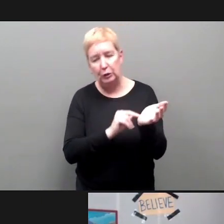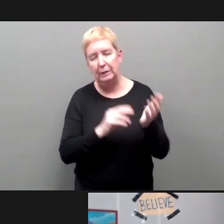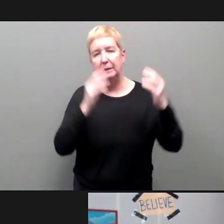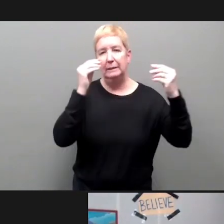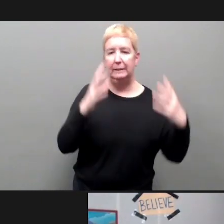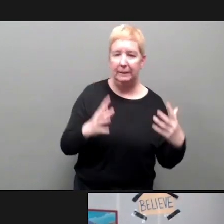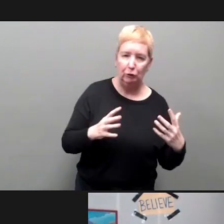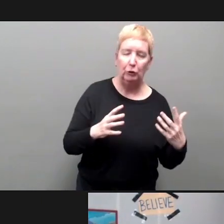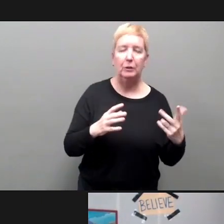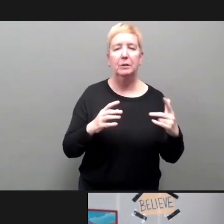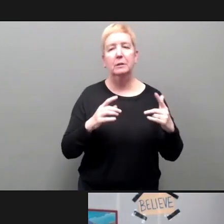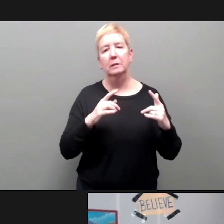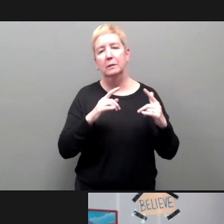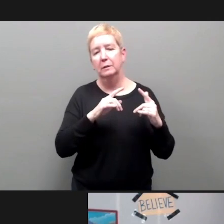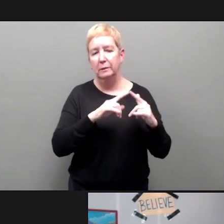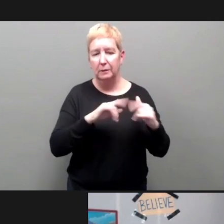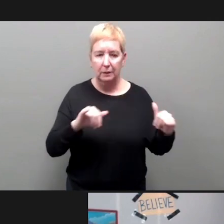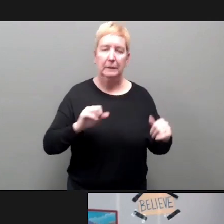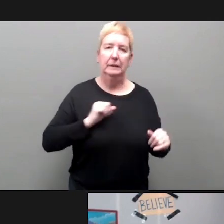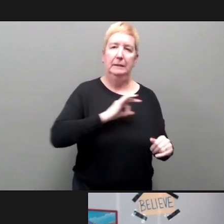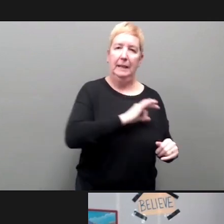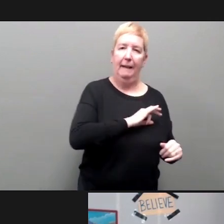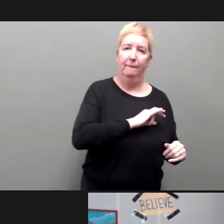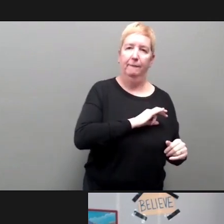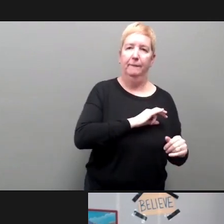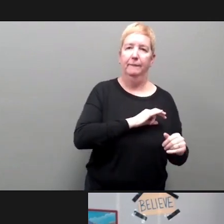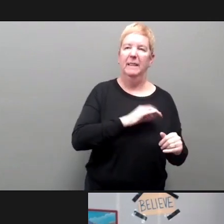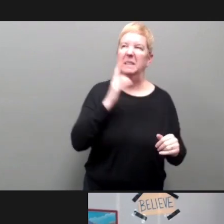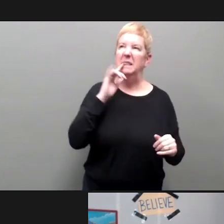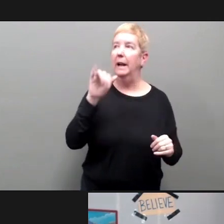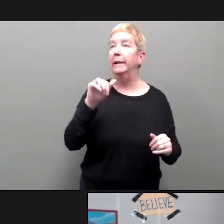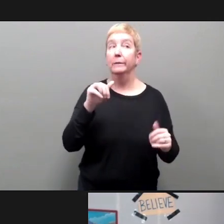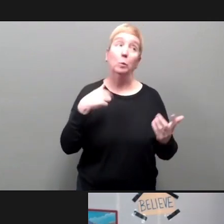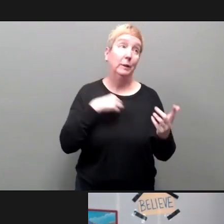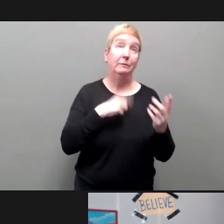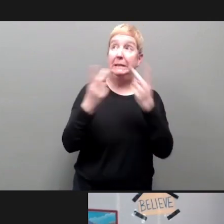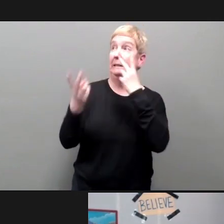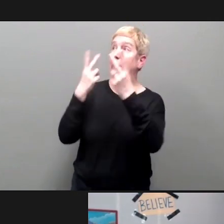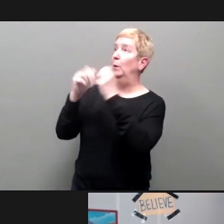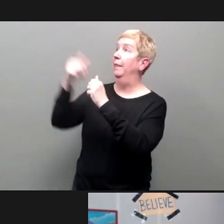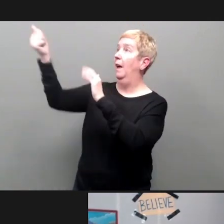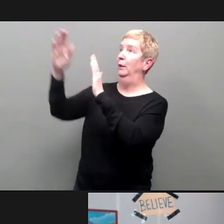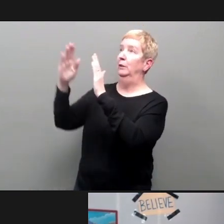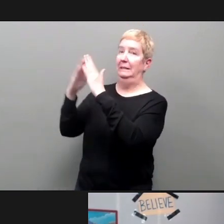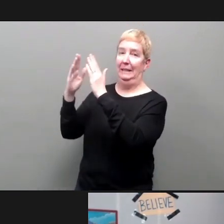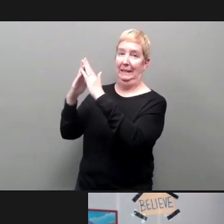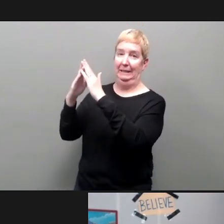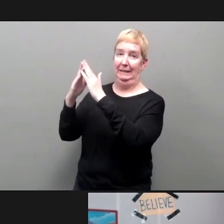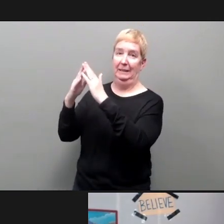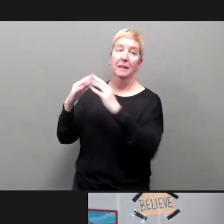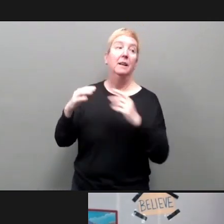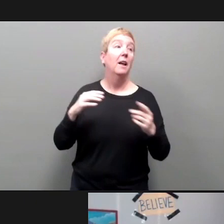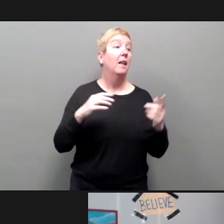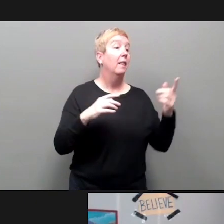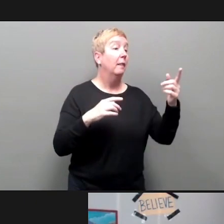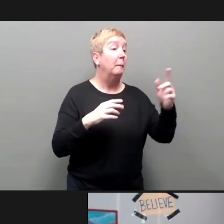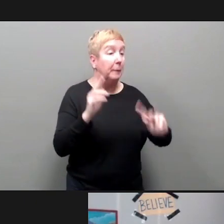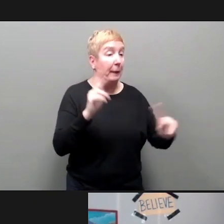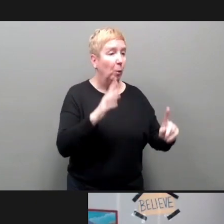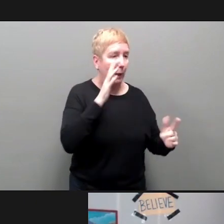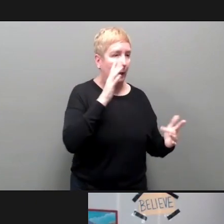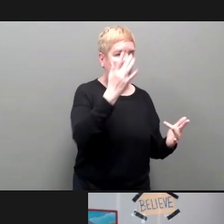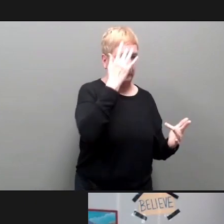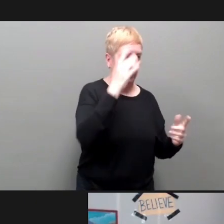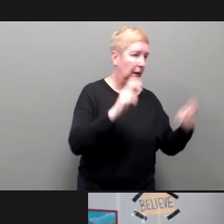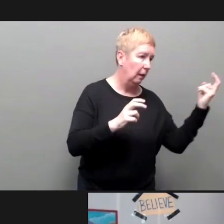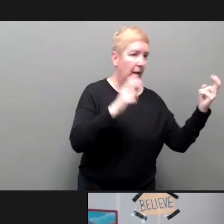and others, like we've seen in other cities, getting sick, getting infected, and then reducing our ability to